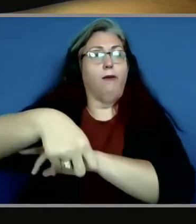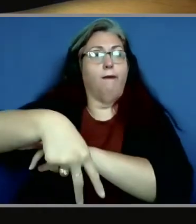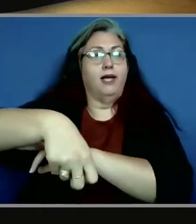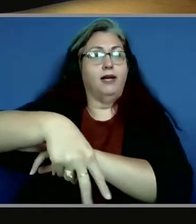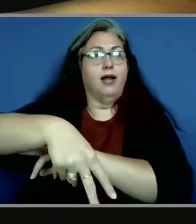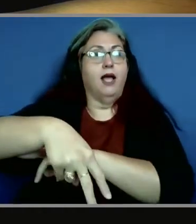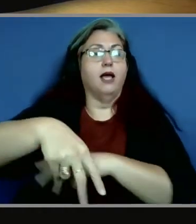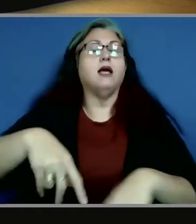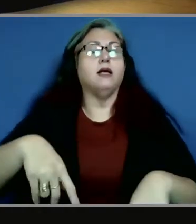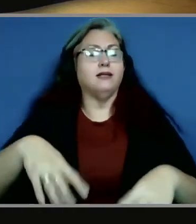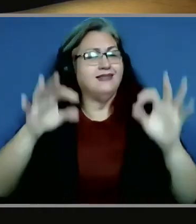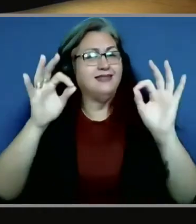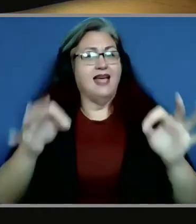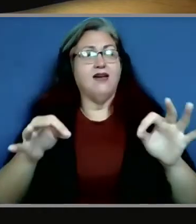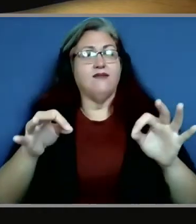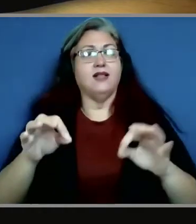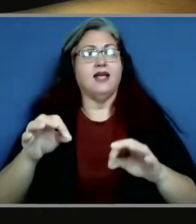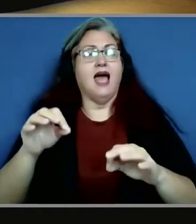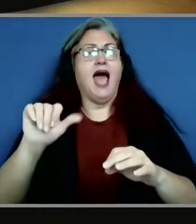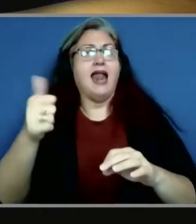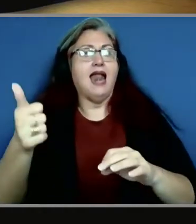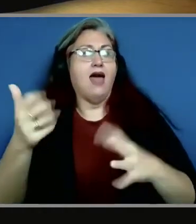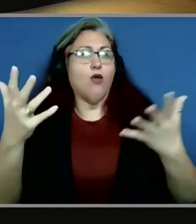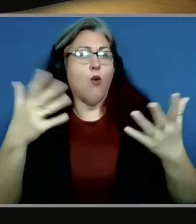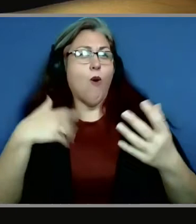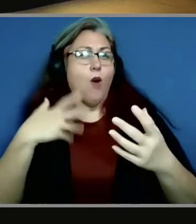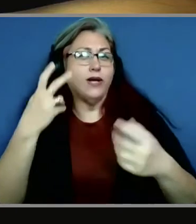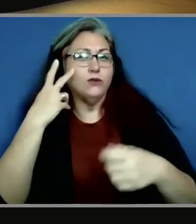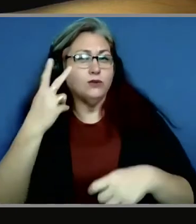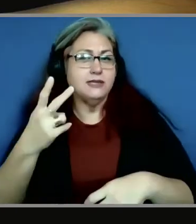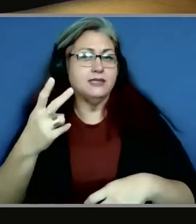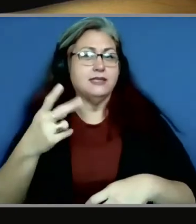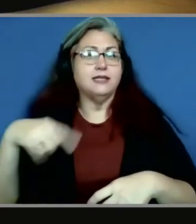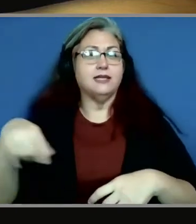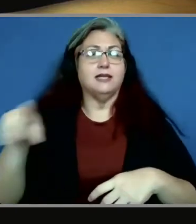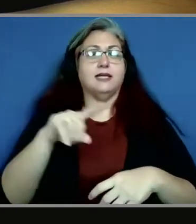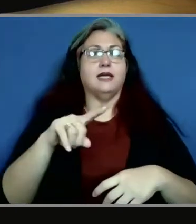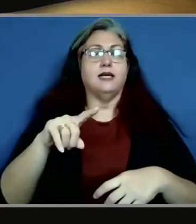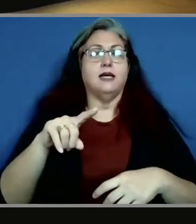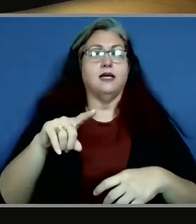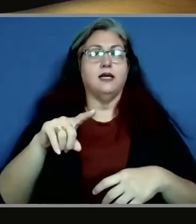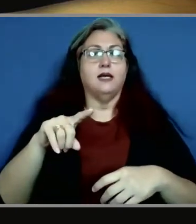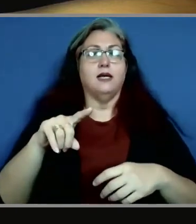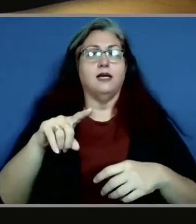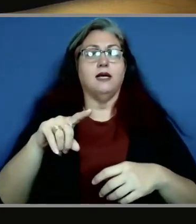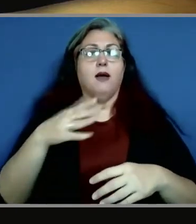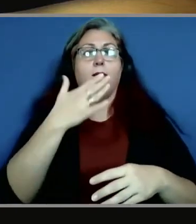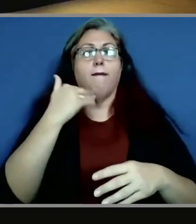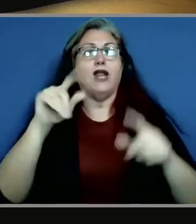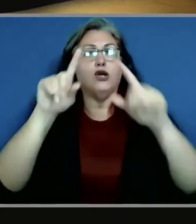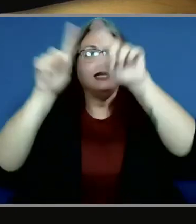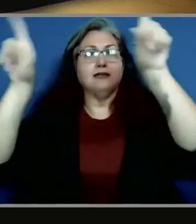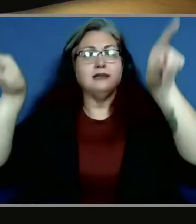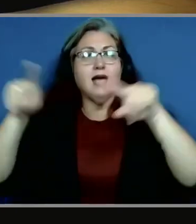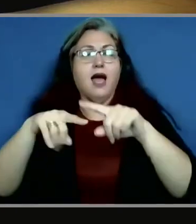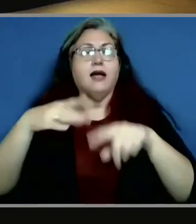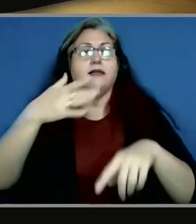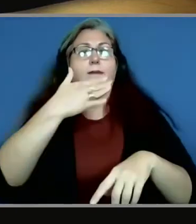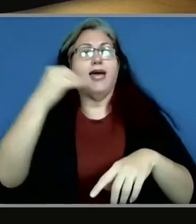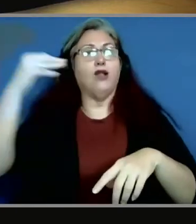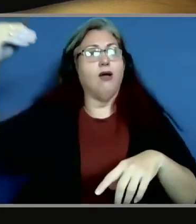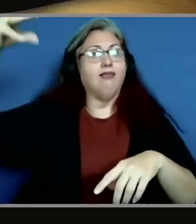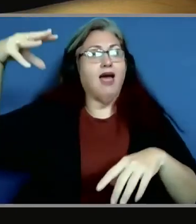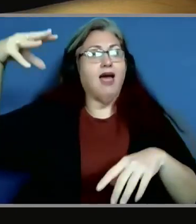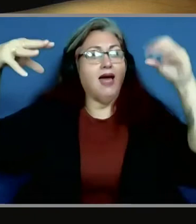And definitely the other thing I really would like to see is to have our pedestrians, better signage, better lighting, because